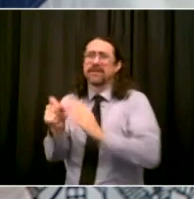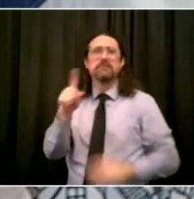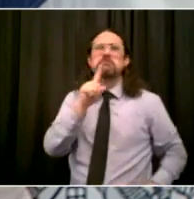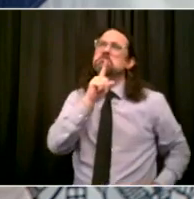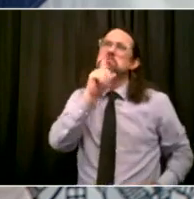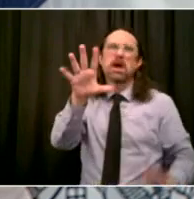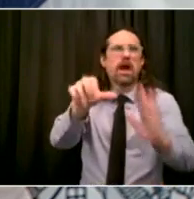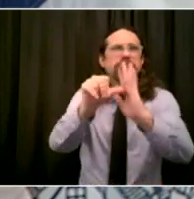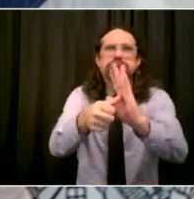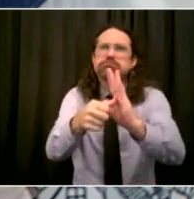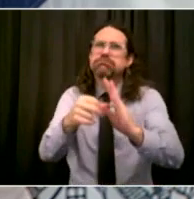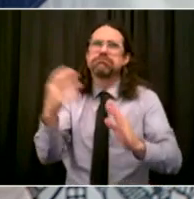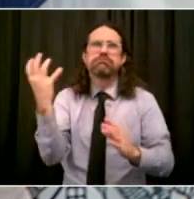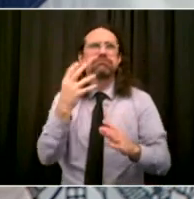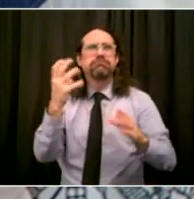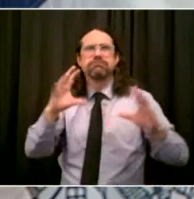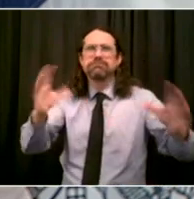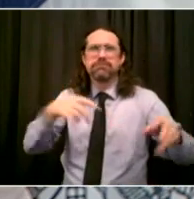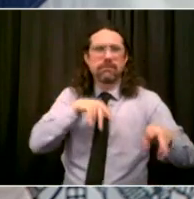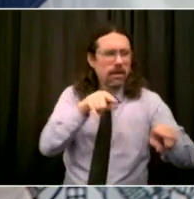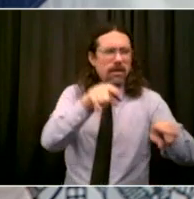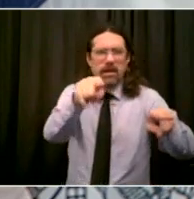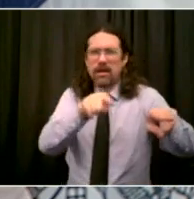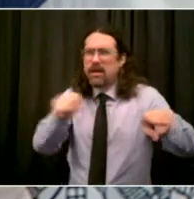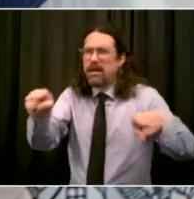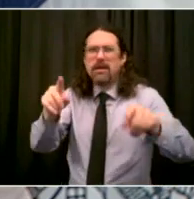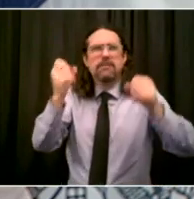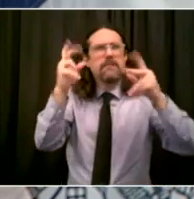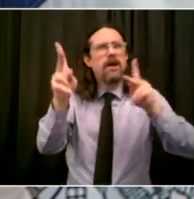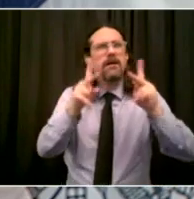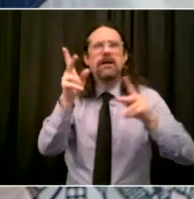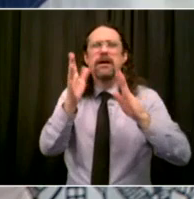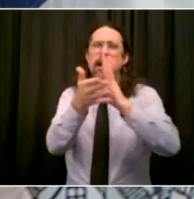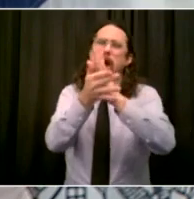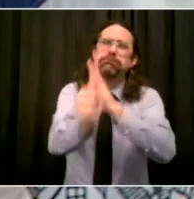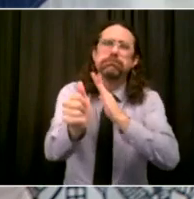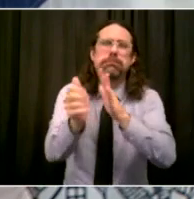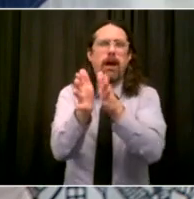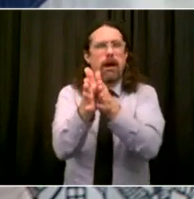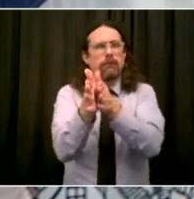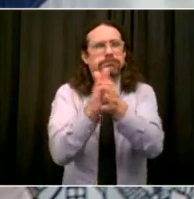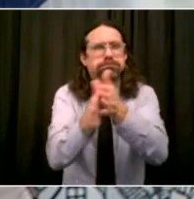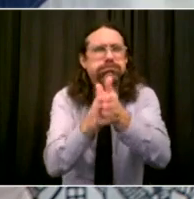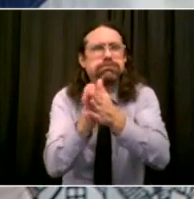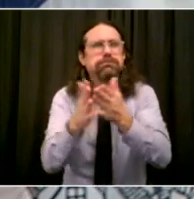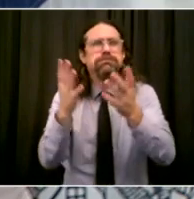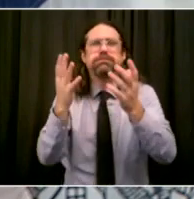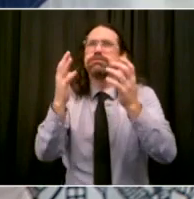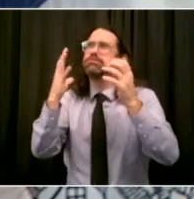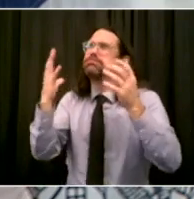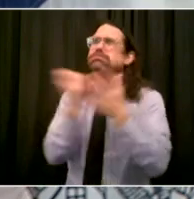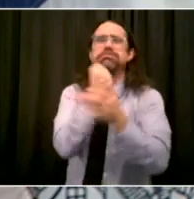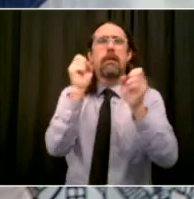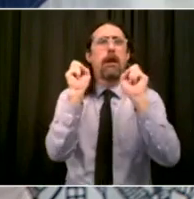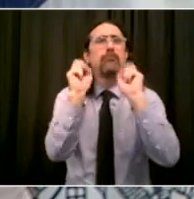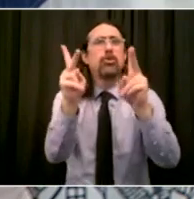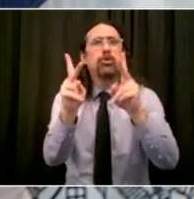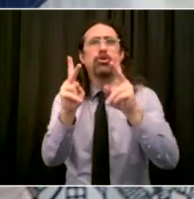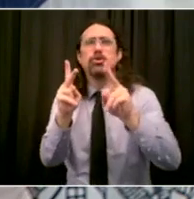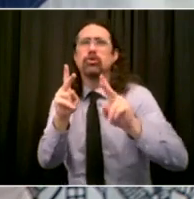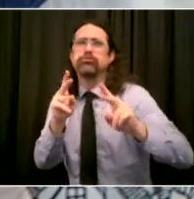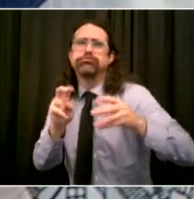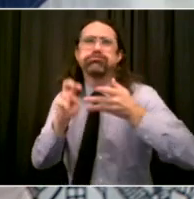leadership looks like New York City, and that's what you're showing here. You're seeing a leadership that